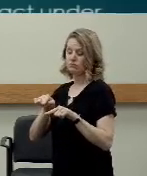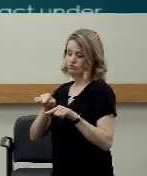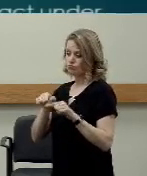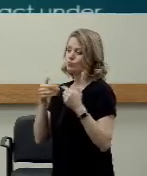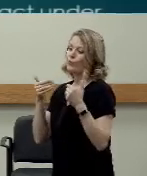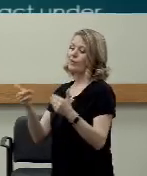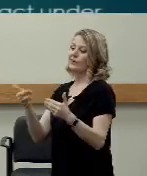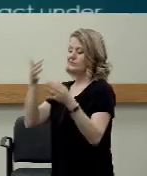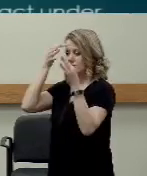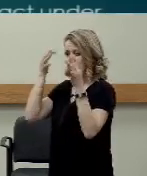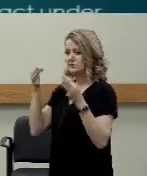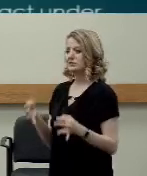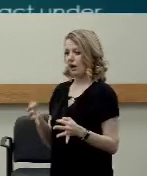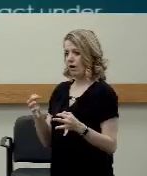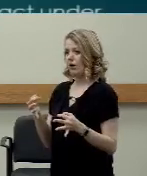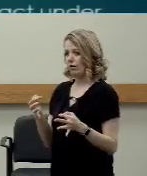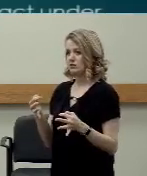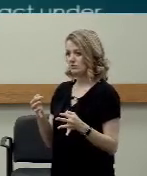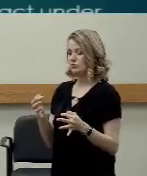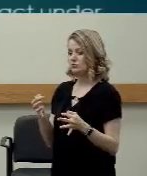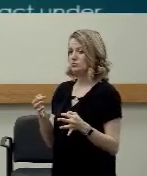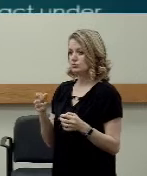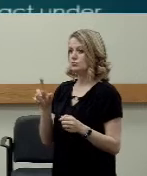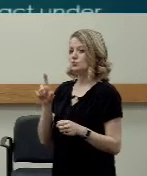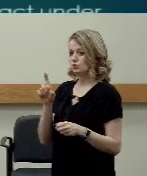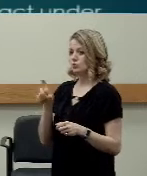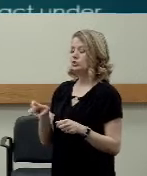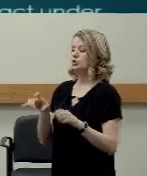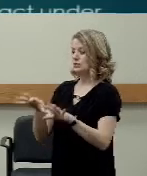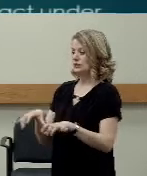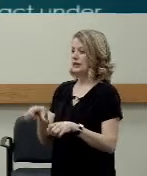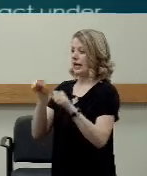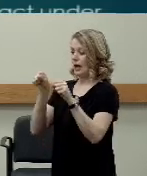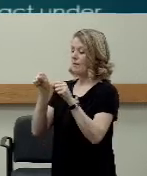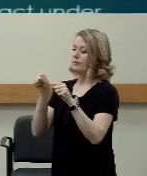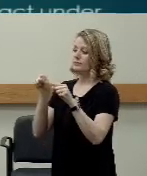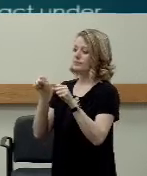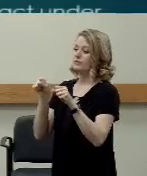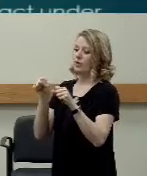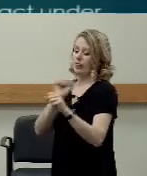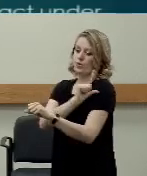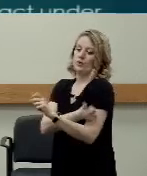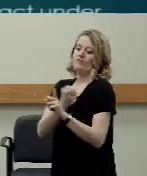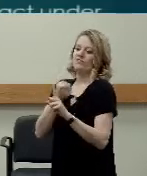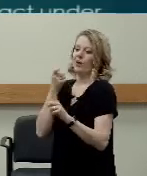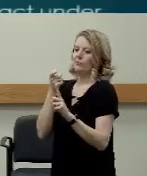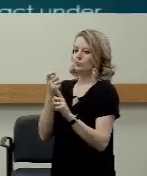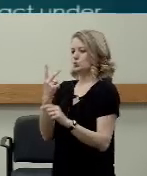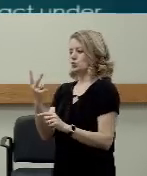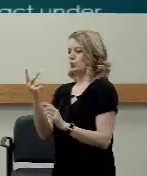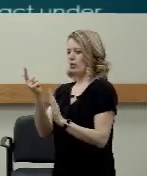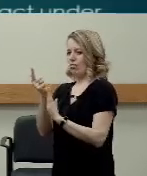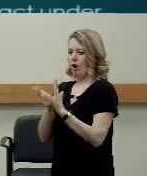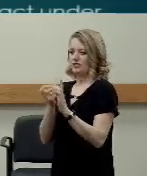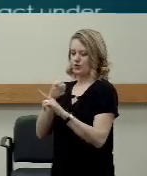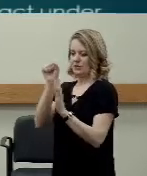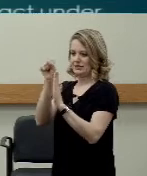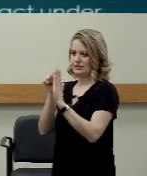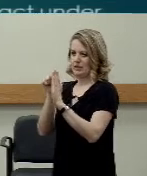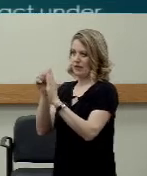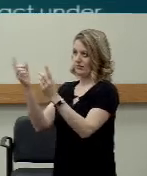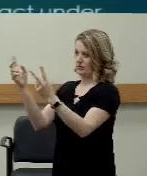the decision to act under the authority of state law from two statutes. one statute that allowed us to